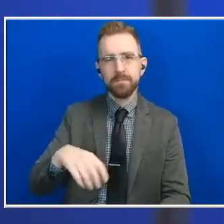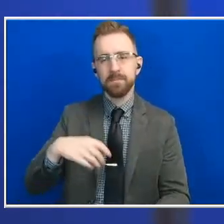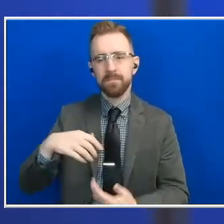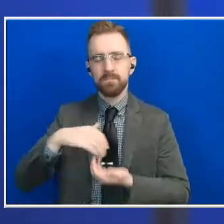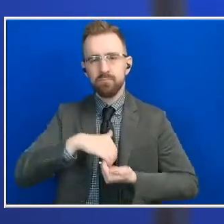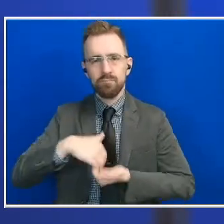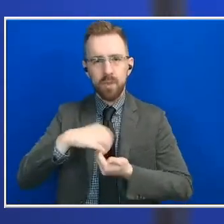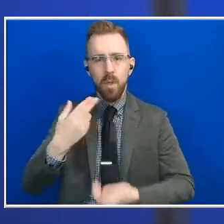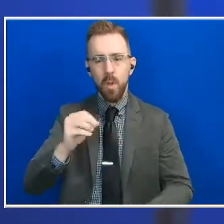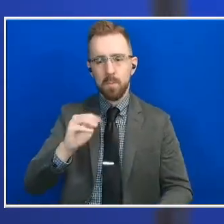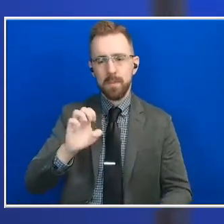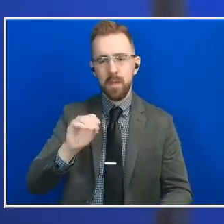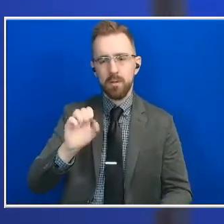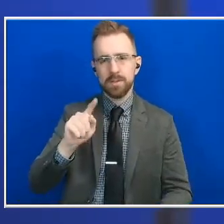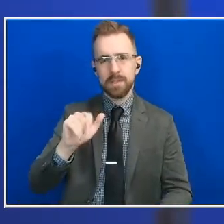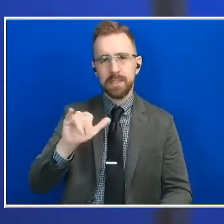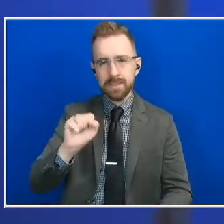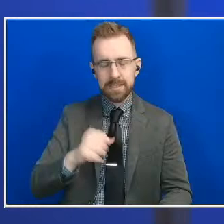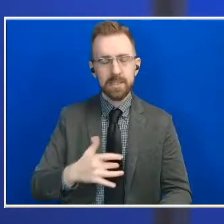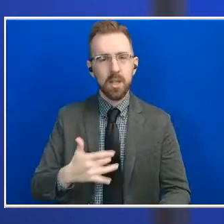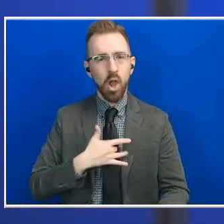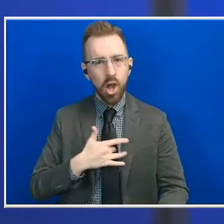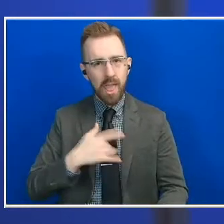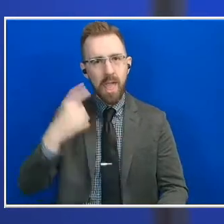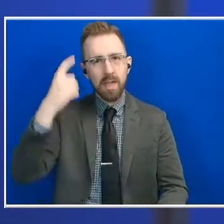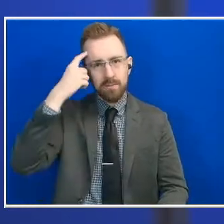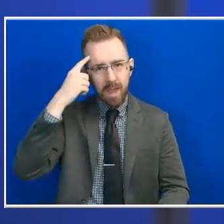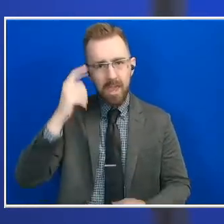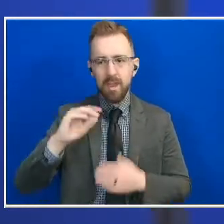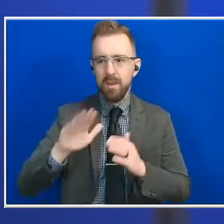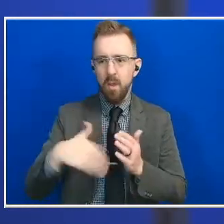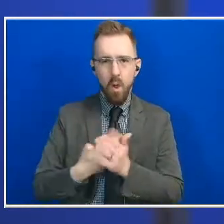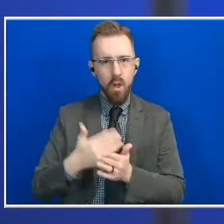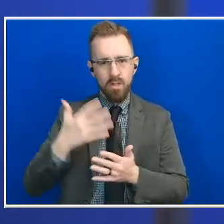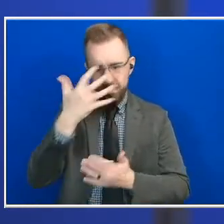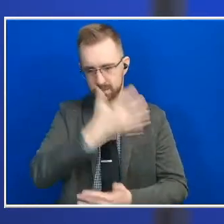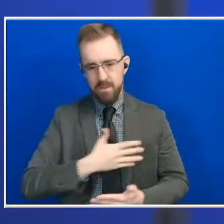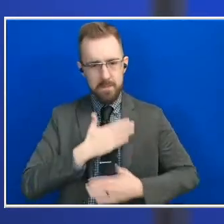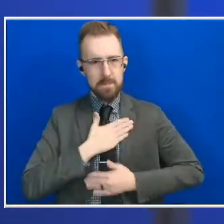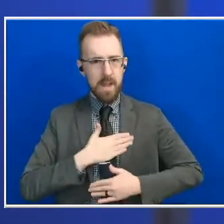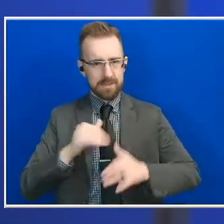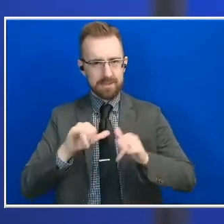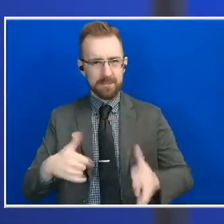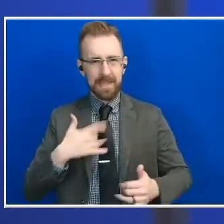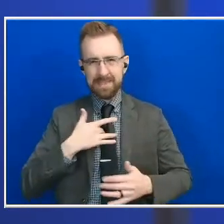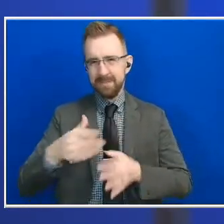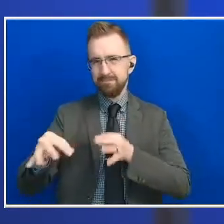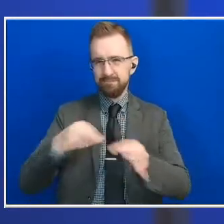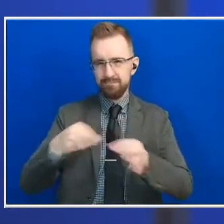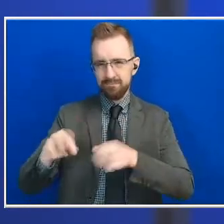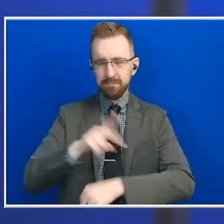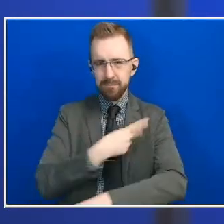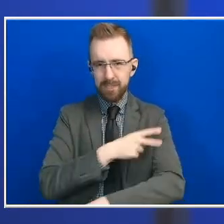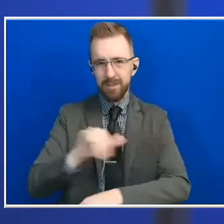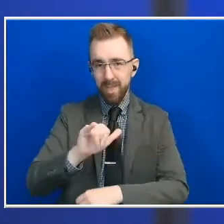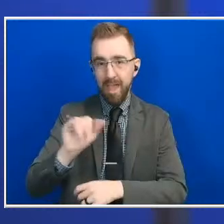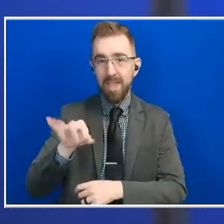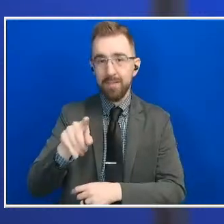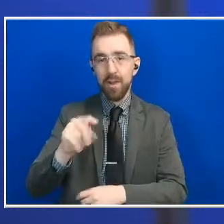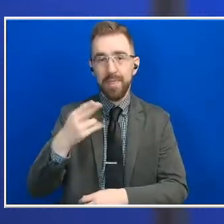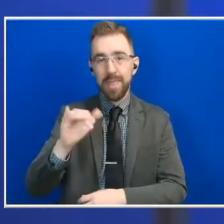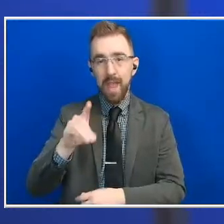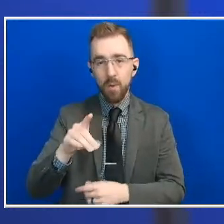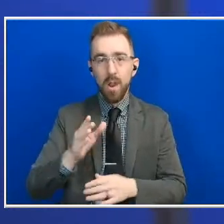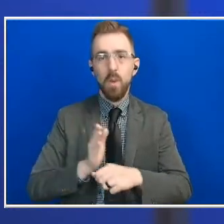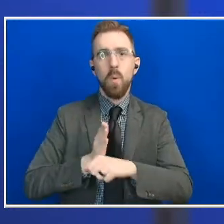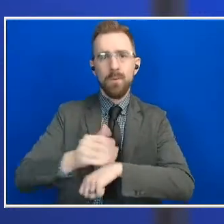impacts cardiac, brain, all or other organ systems. I kind of tend to explain it to patients like, if your thyroid's overworking, so if you have too